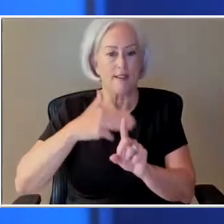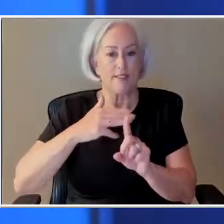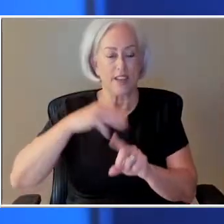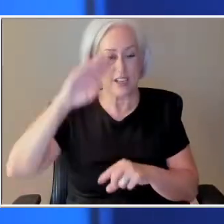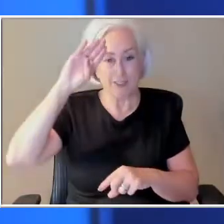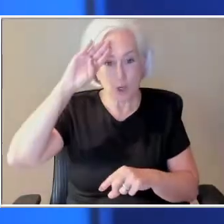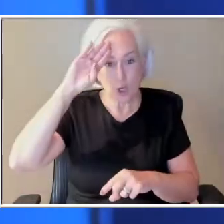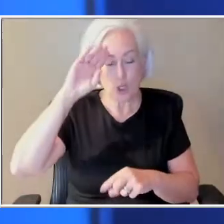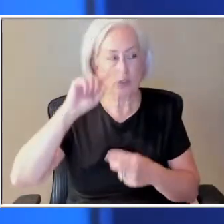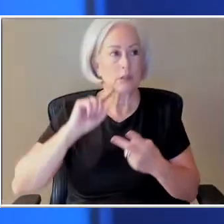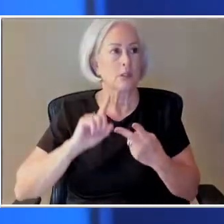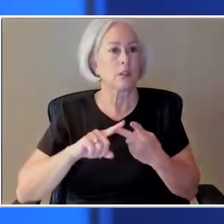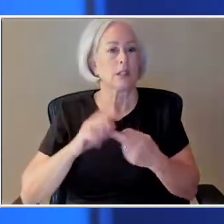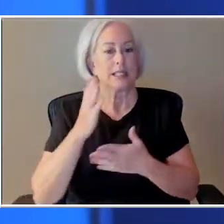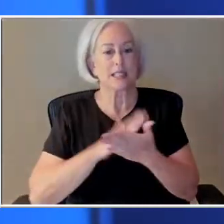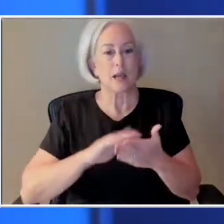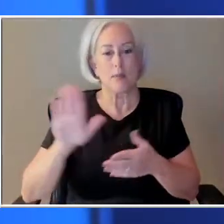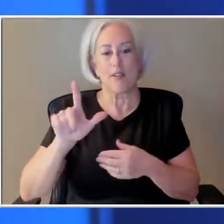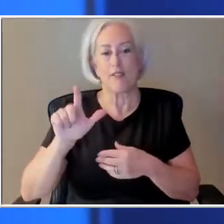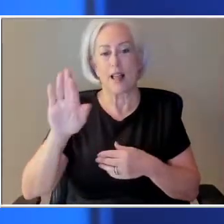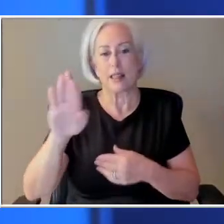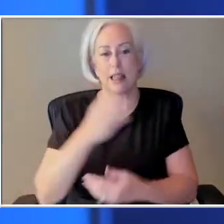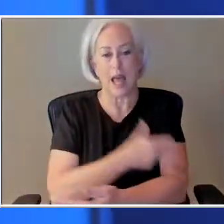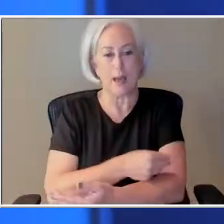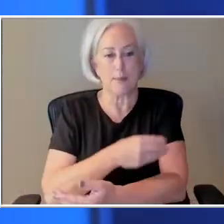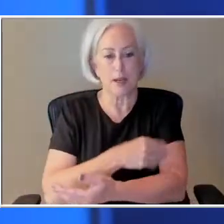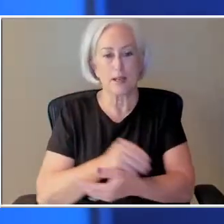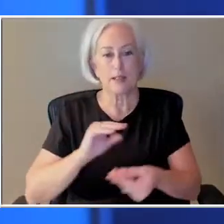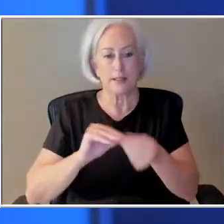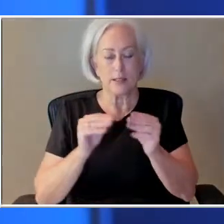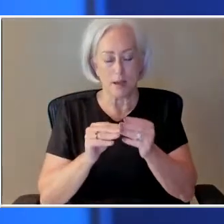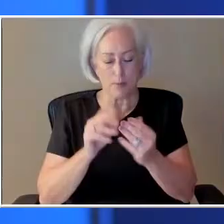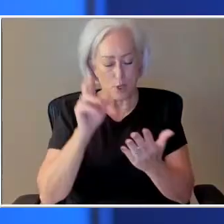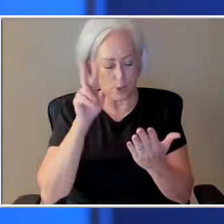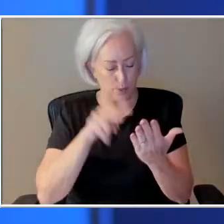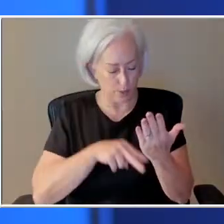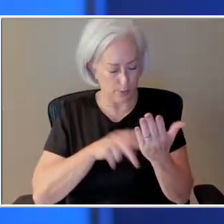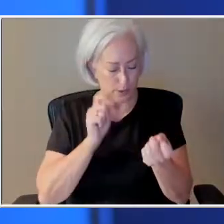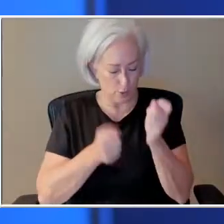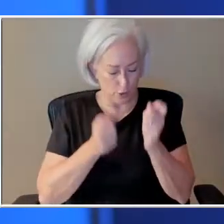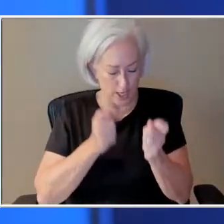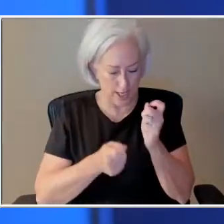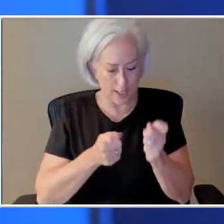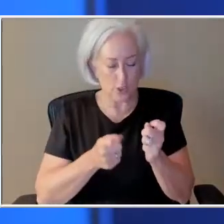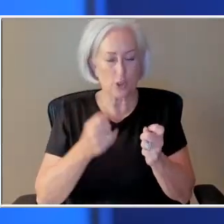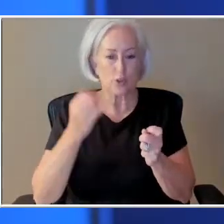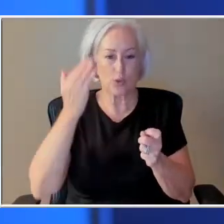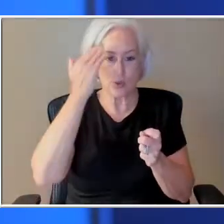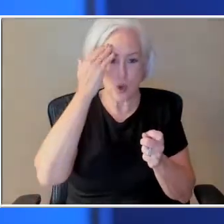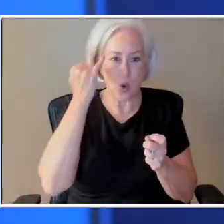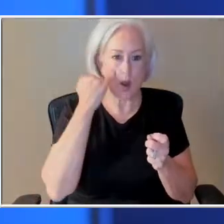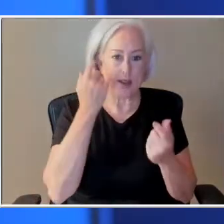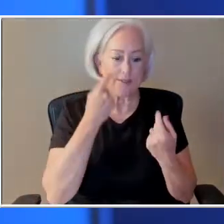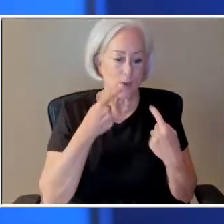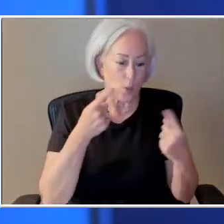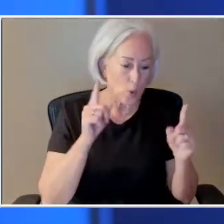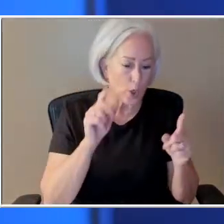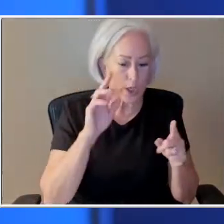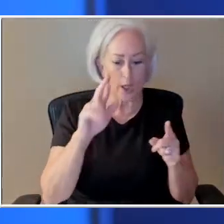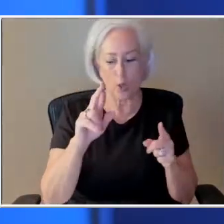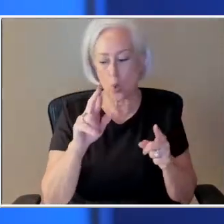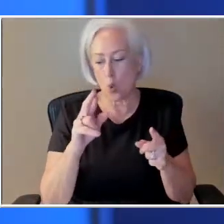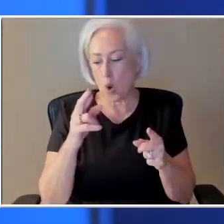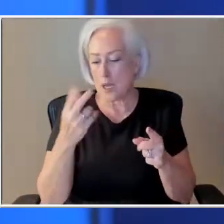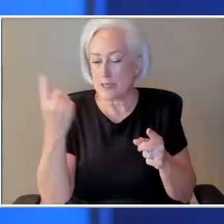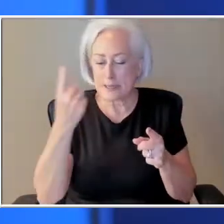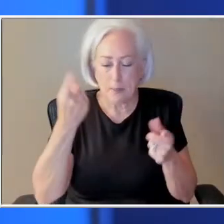of your numbers, your lab numbers, let the doctors know, you know, is it working? Is it looking like, you know, what things